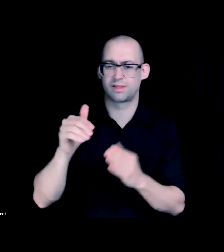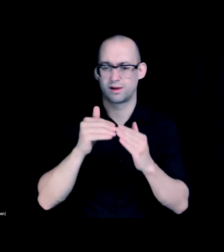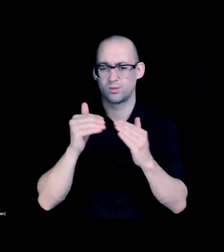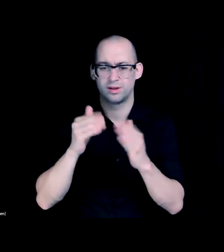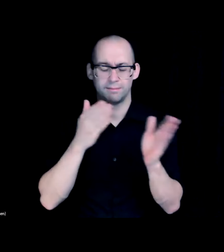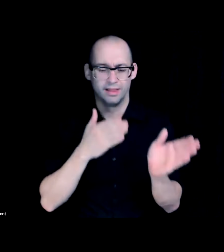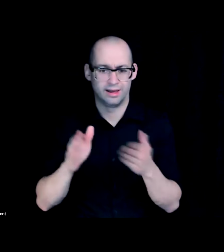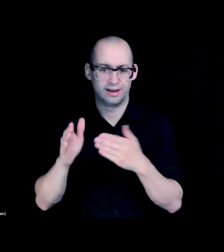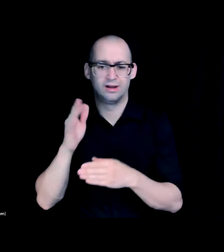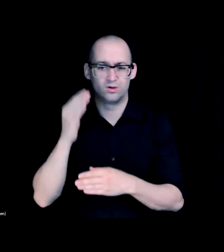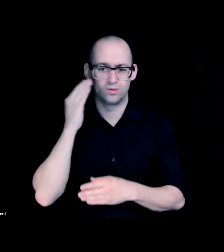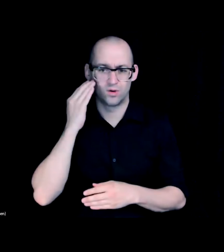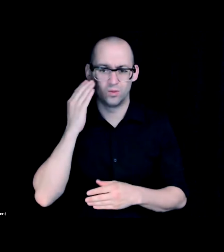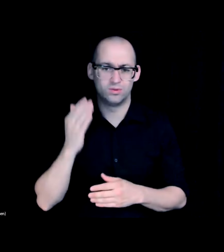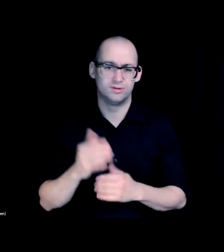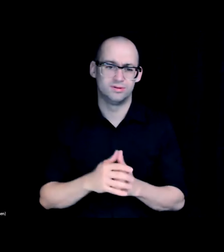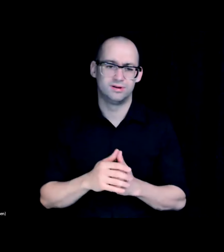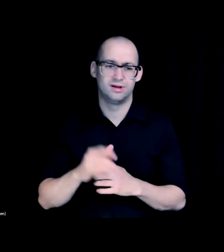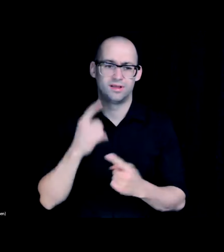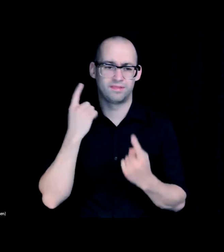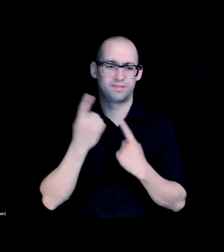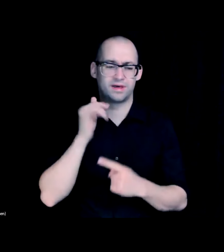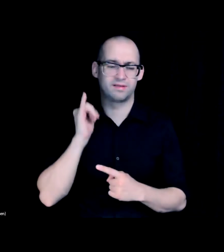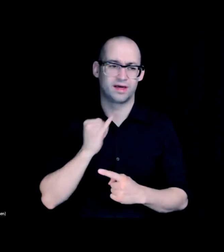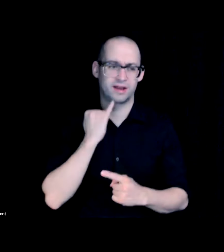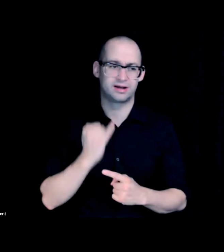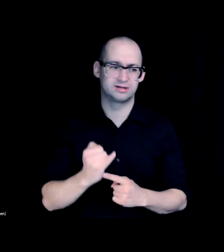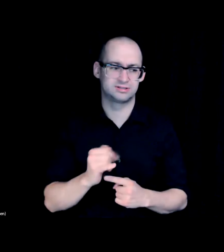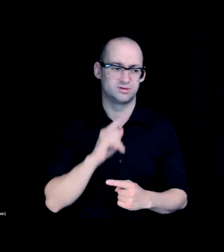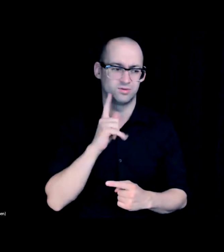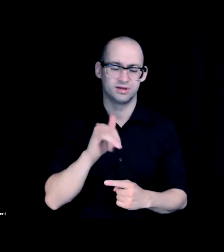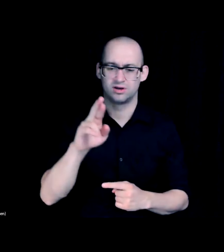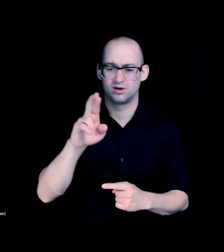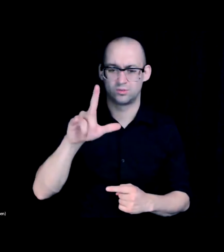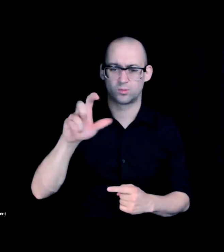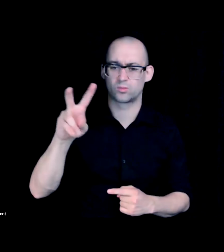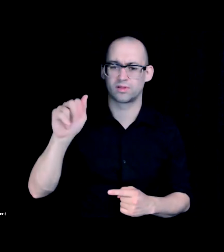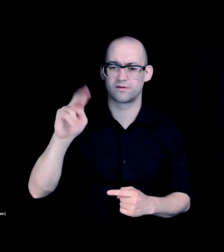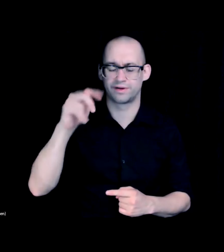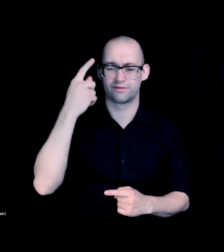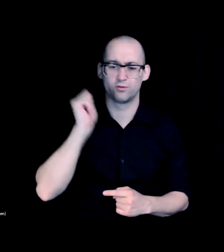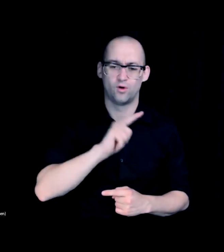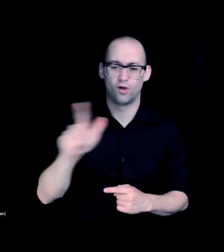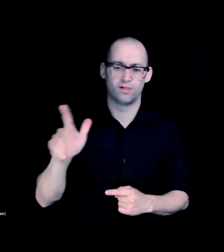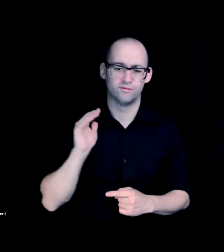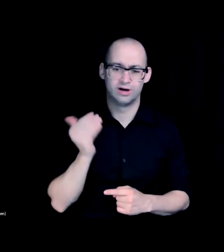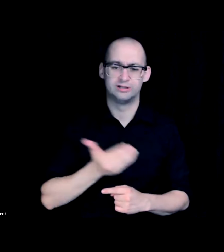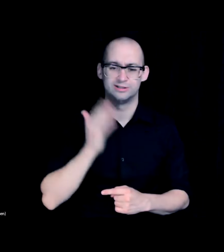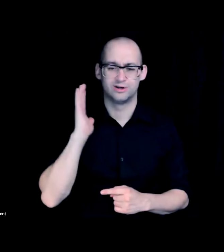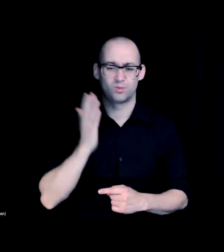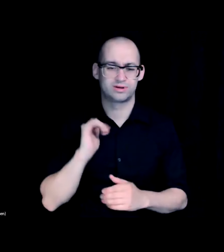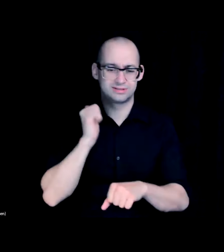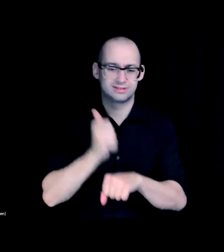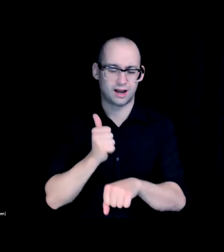as just think it's so relevant for all of us as we're putting the plan